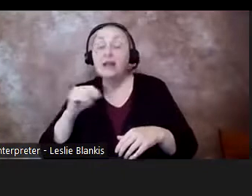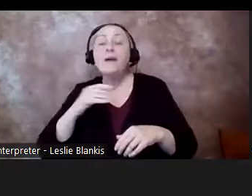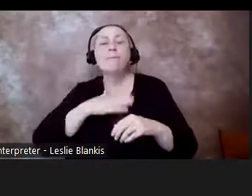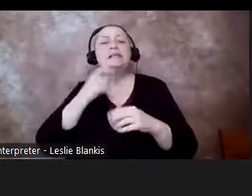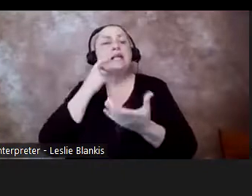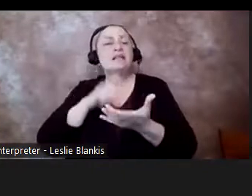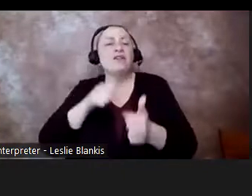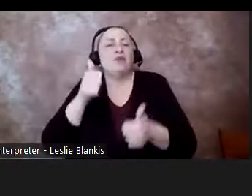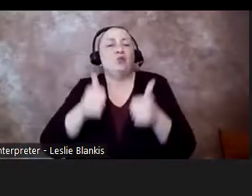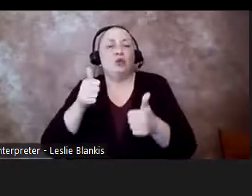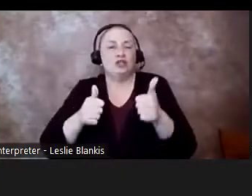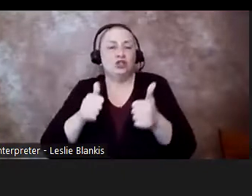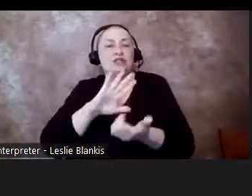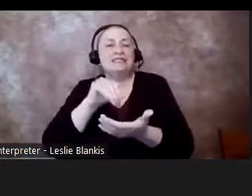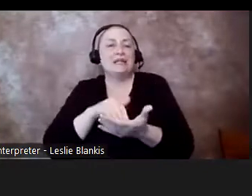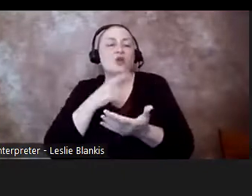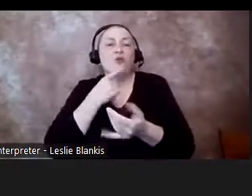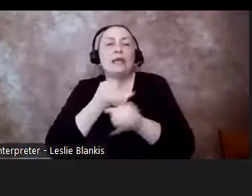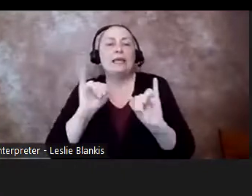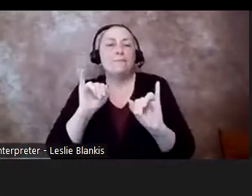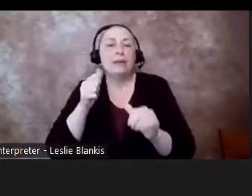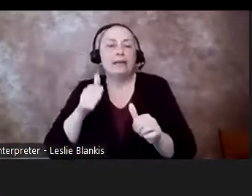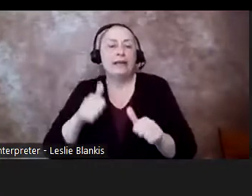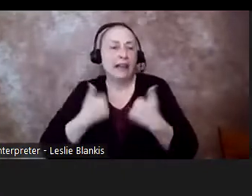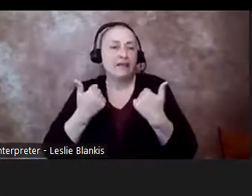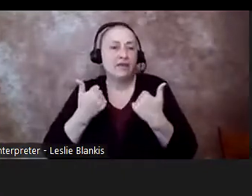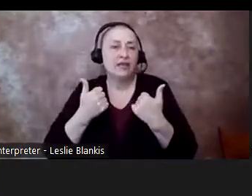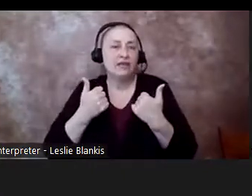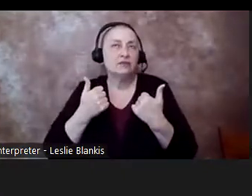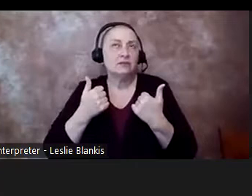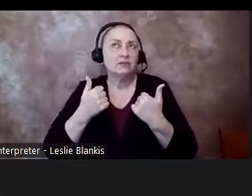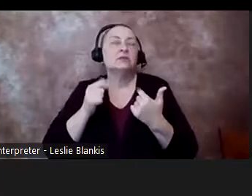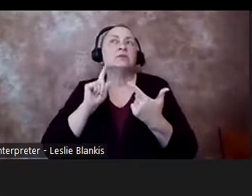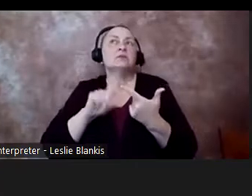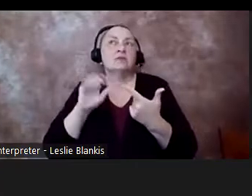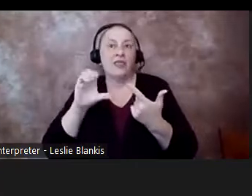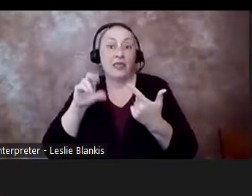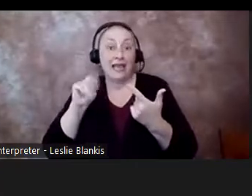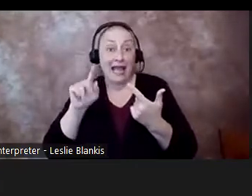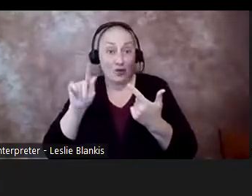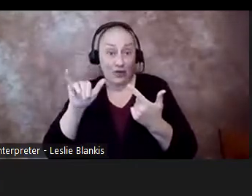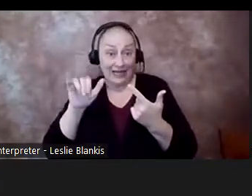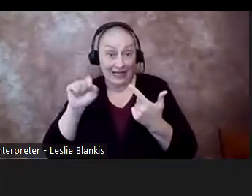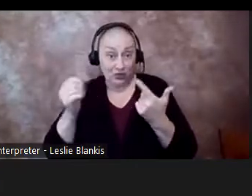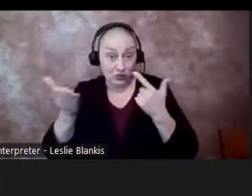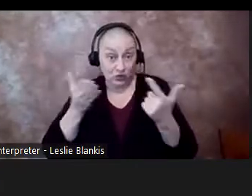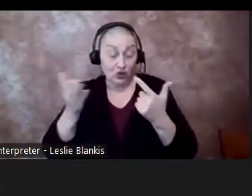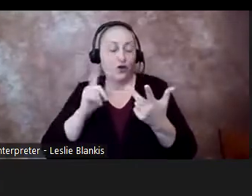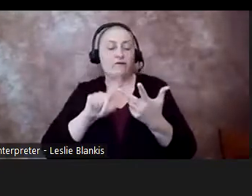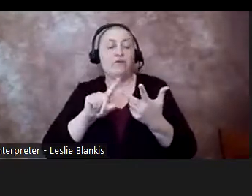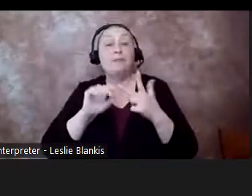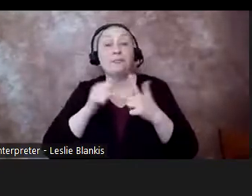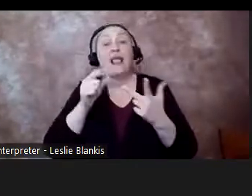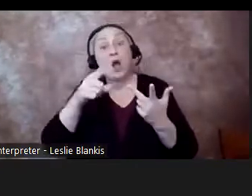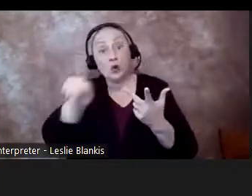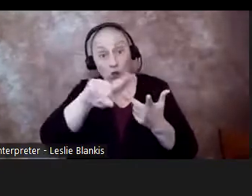Living, identify your counties that you serve, and then how you work with emergency management, and